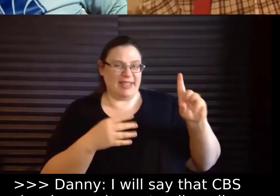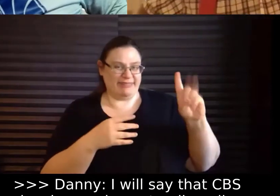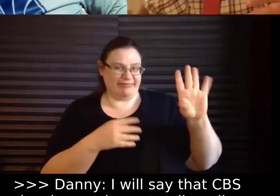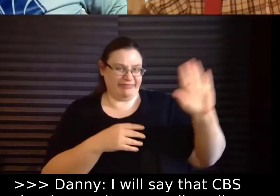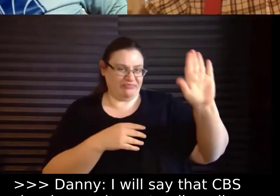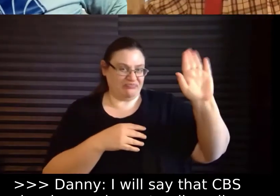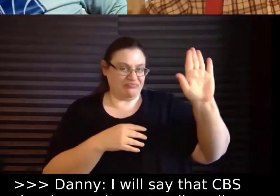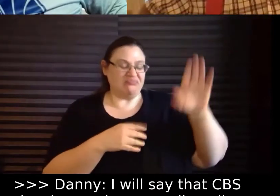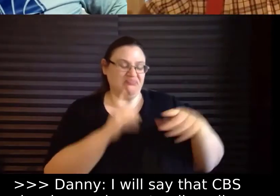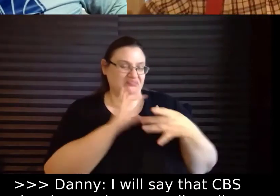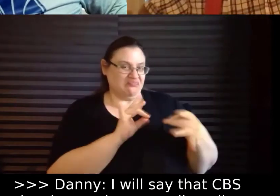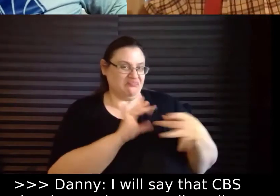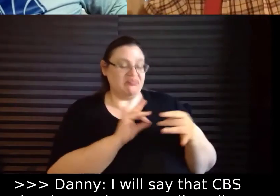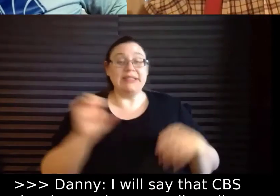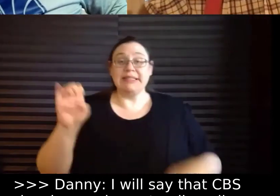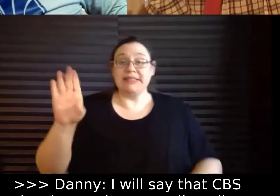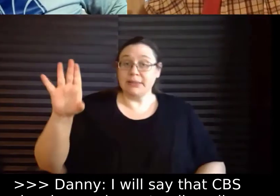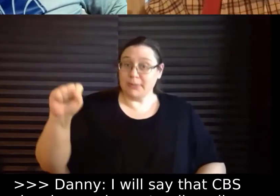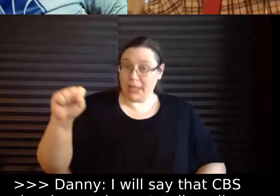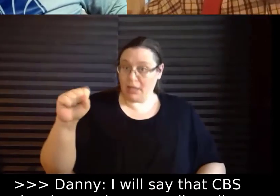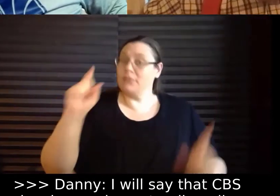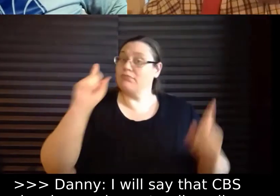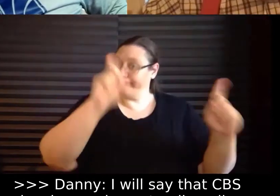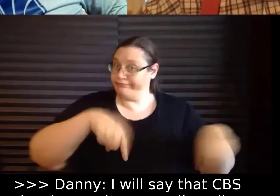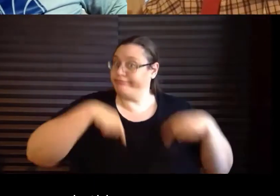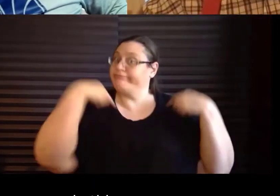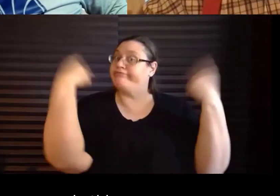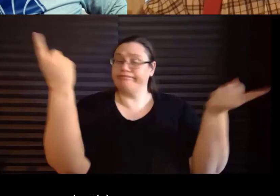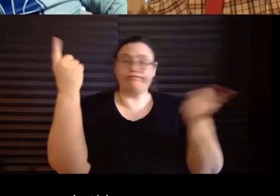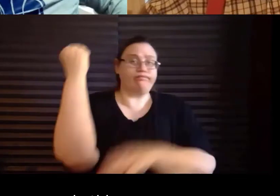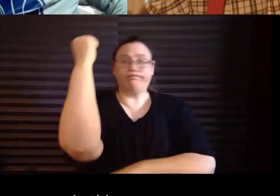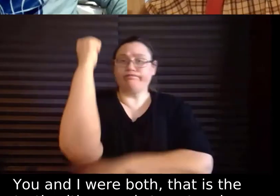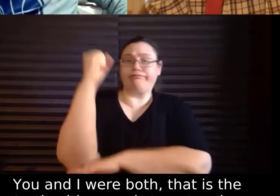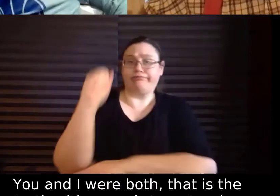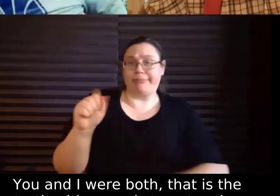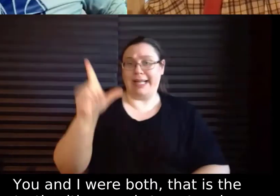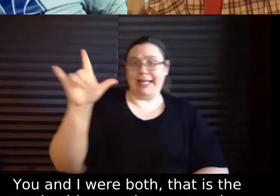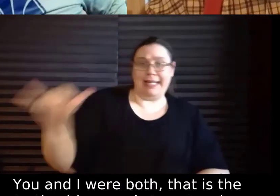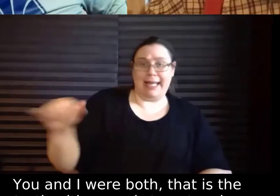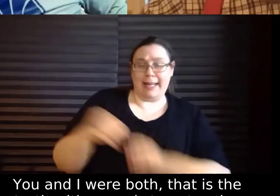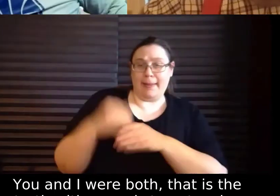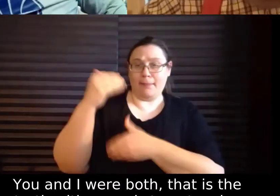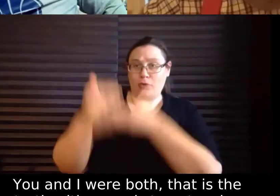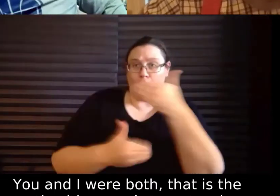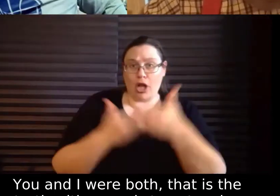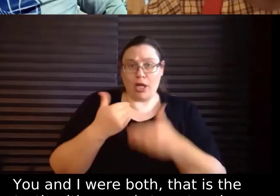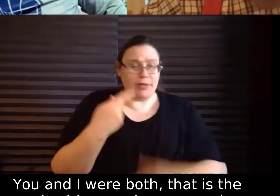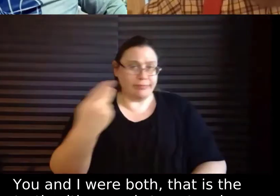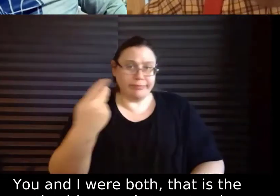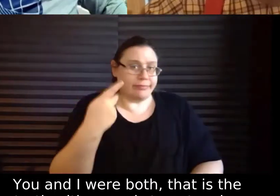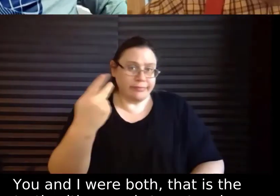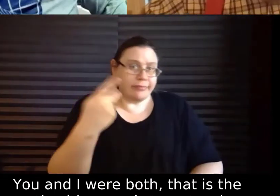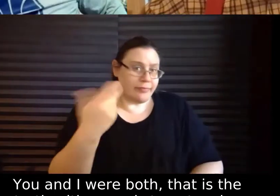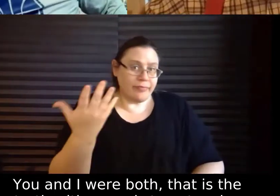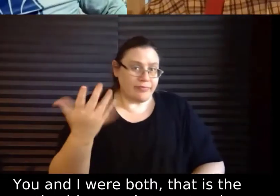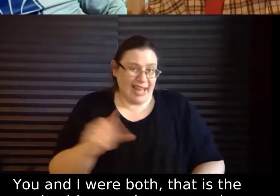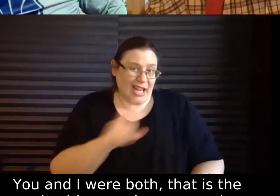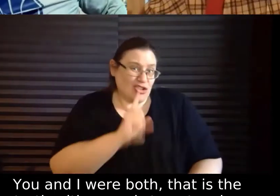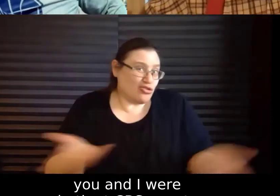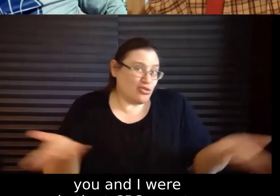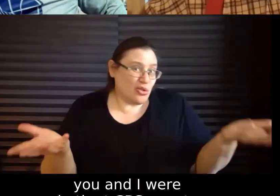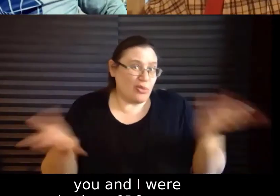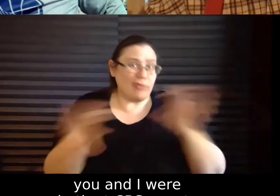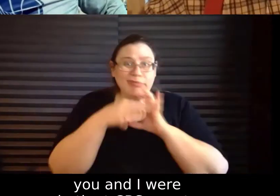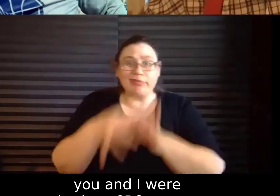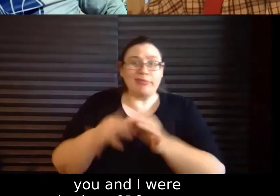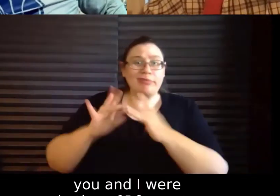that CBS has been a longstanding ally in this process. You and I were both, but that's the truth with regard to networks.